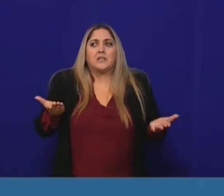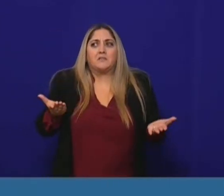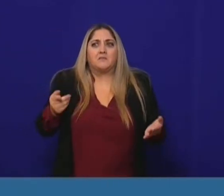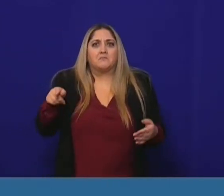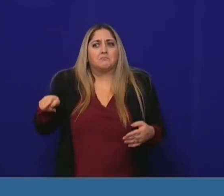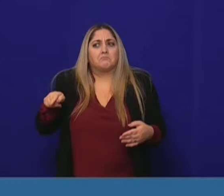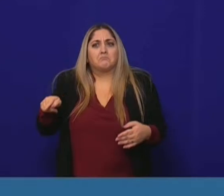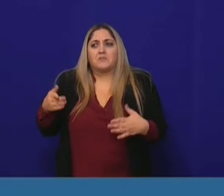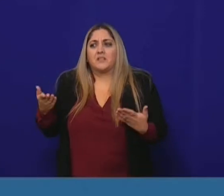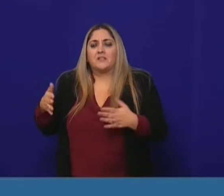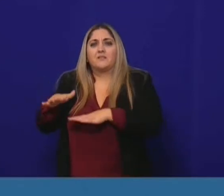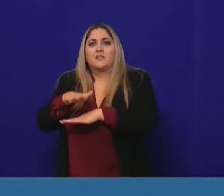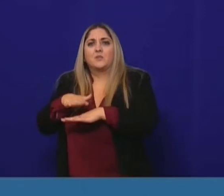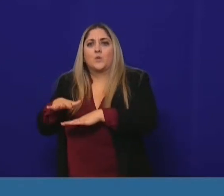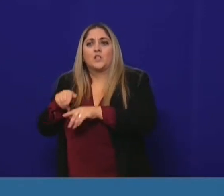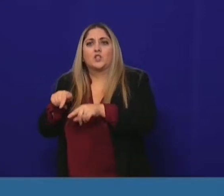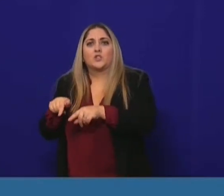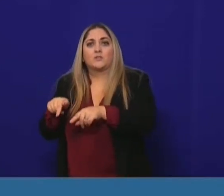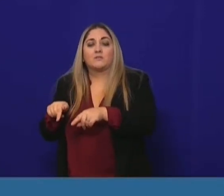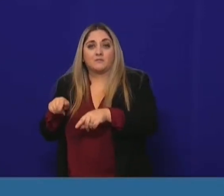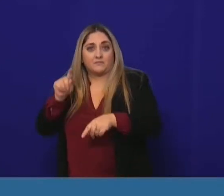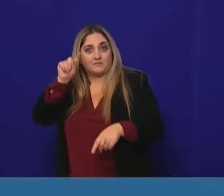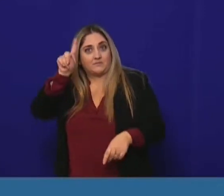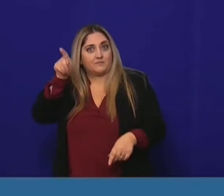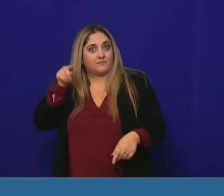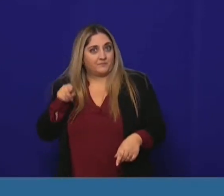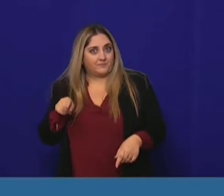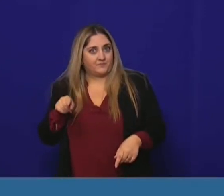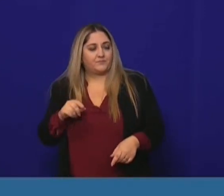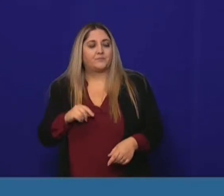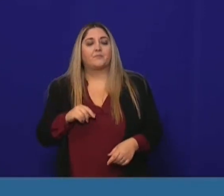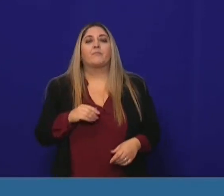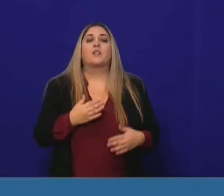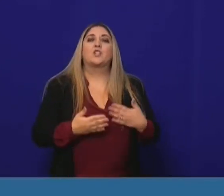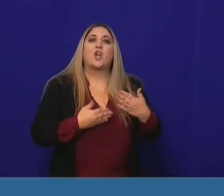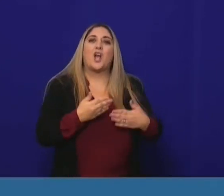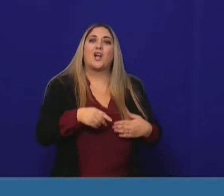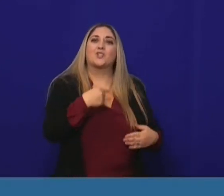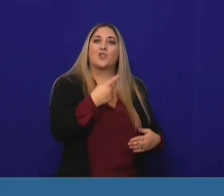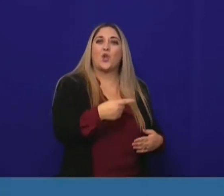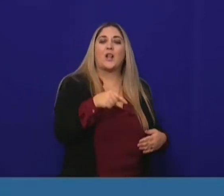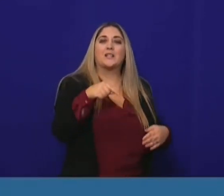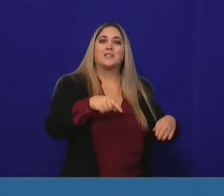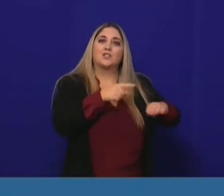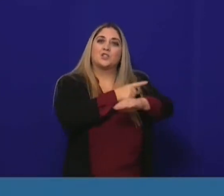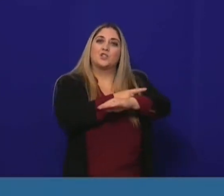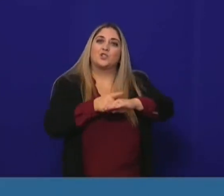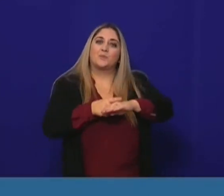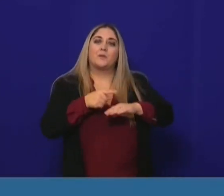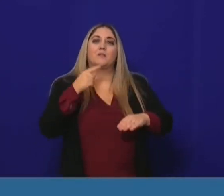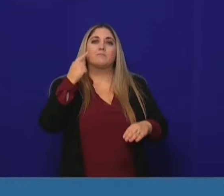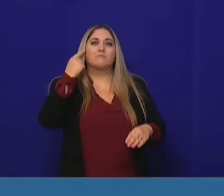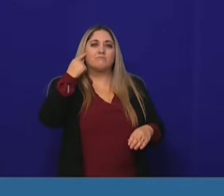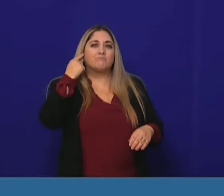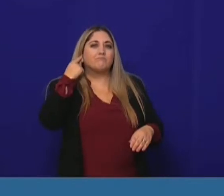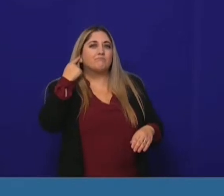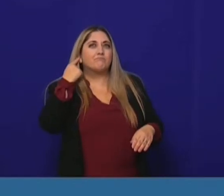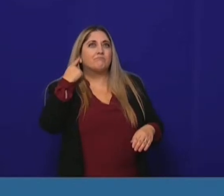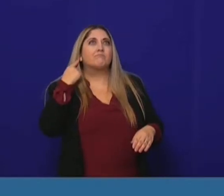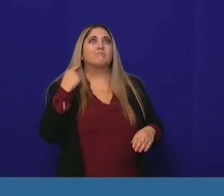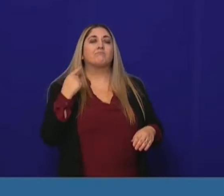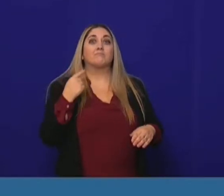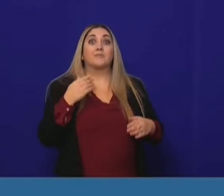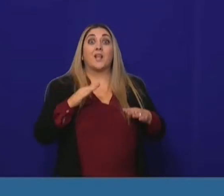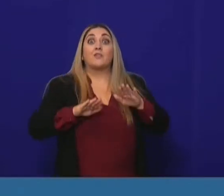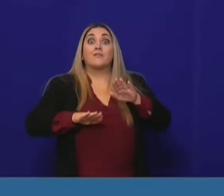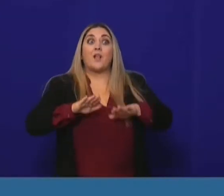s-sitwazzjoni f'dik ir-residenza għall-anzjani. Din il-ġimgħa smajna ħafna rapporti dwar pjuttost inkoraġġanti dwar